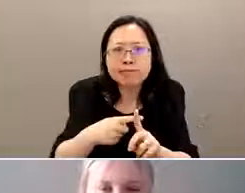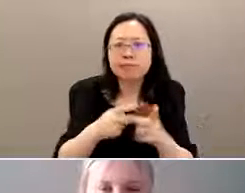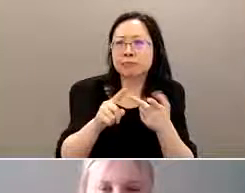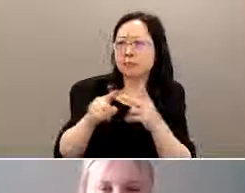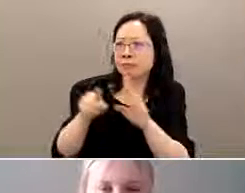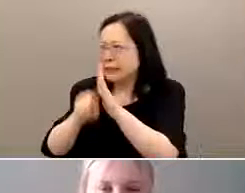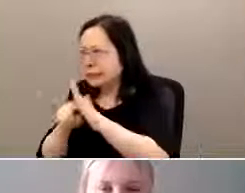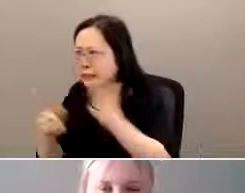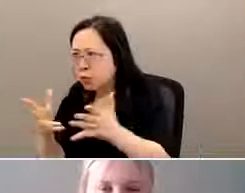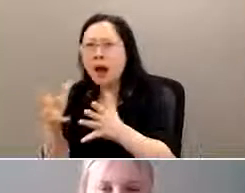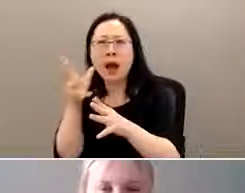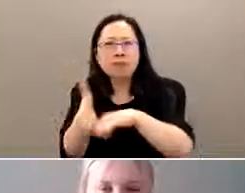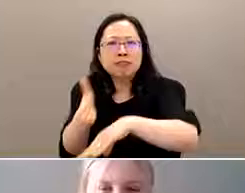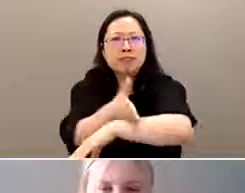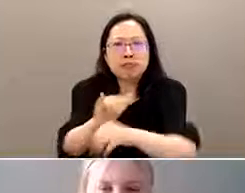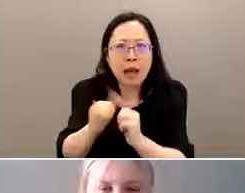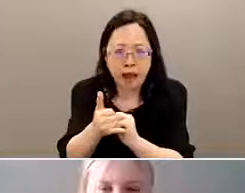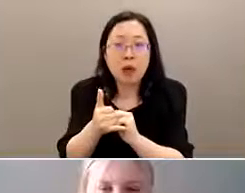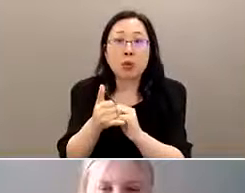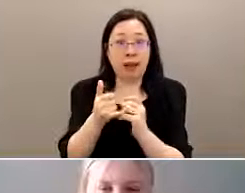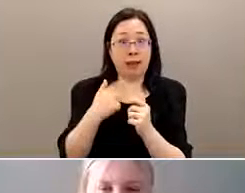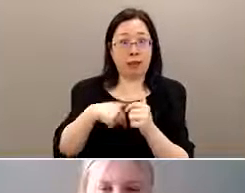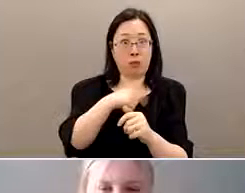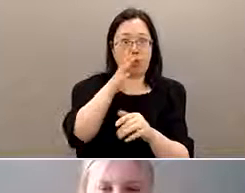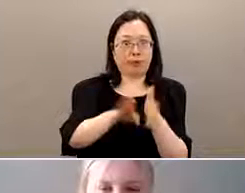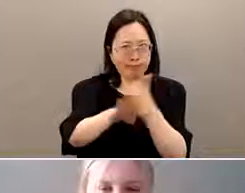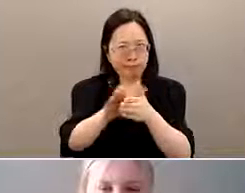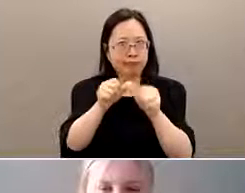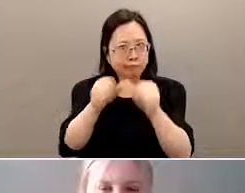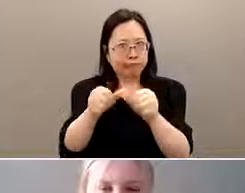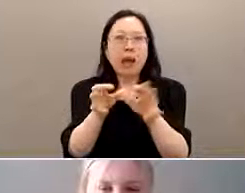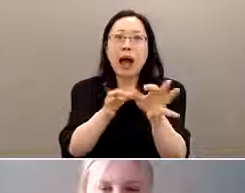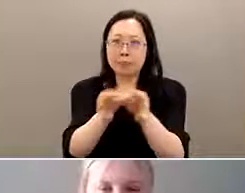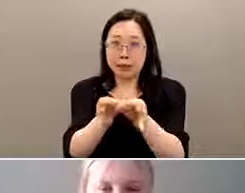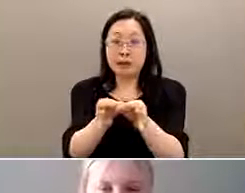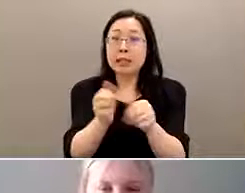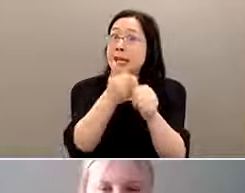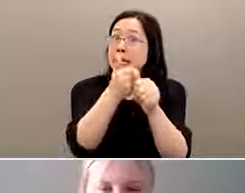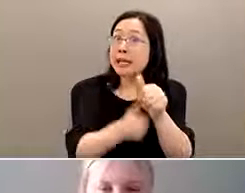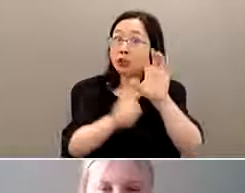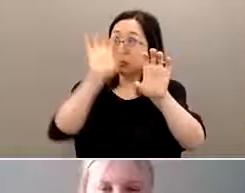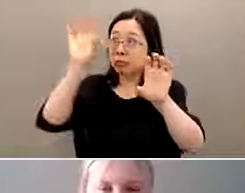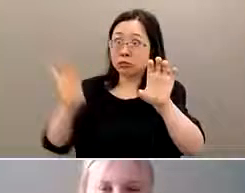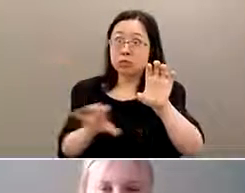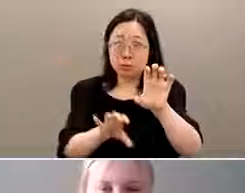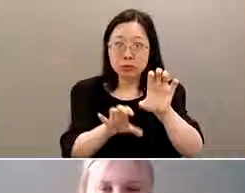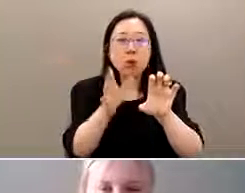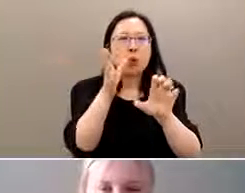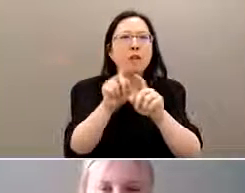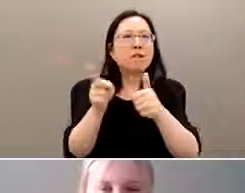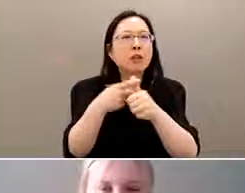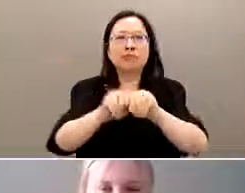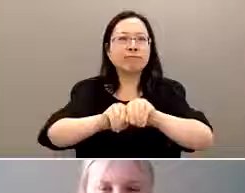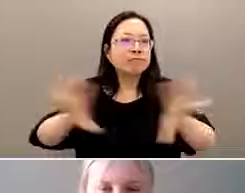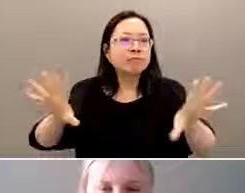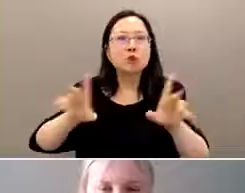itself. Each one of these sites will be engaging in a survey to begin with on